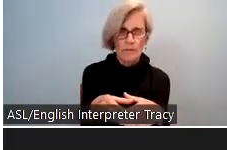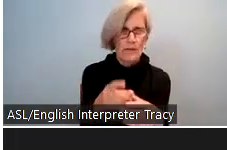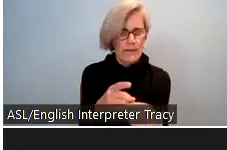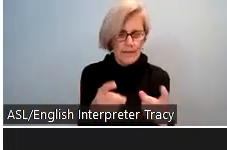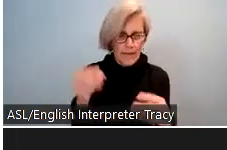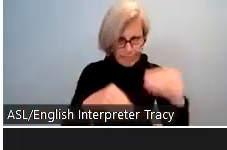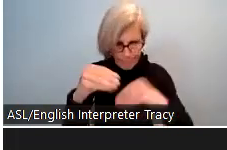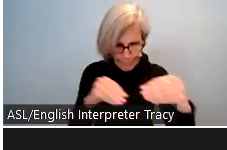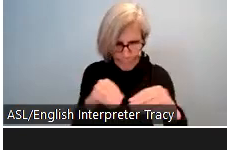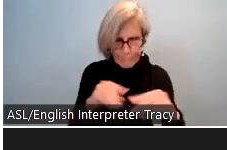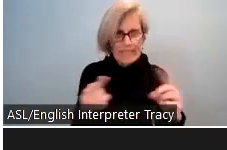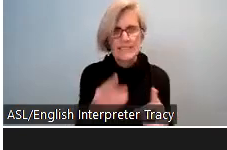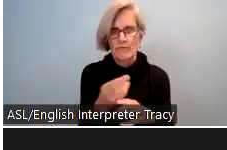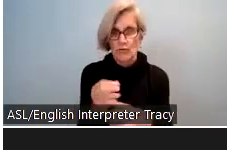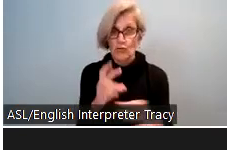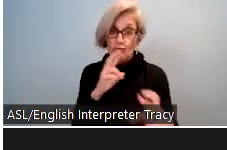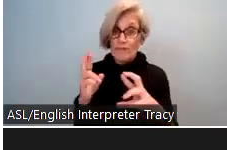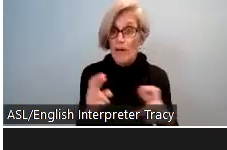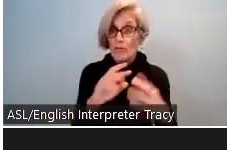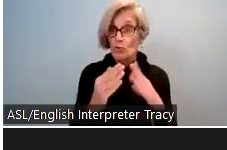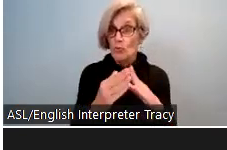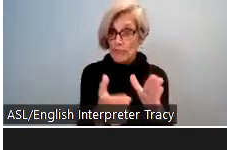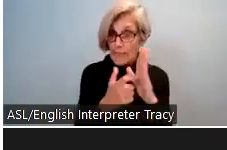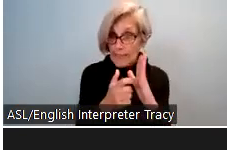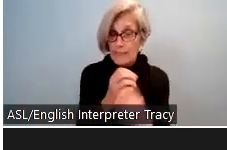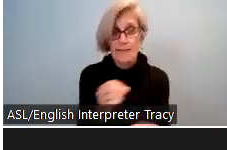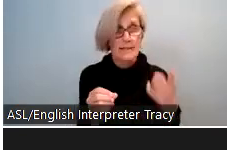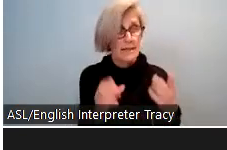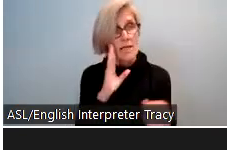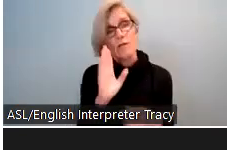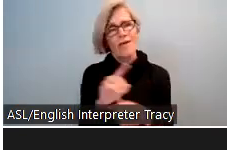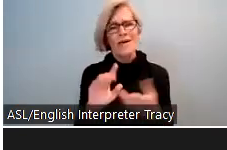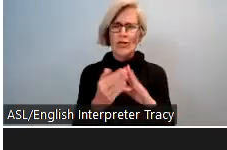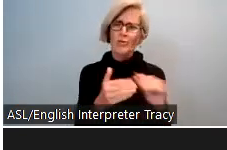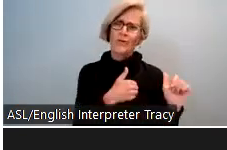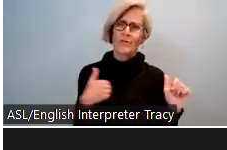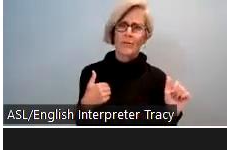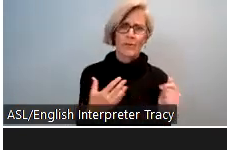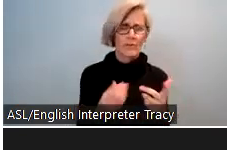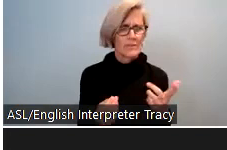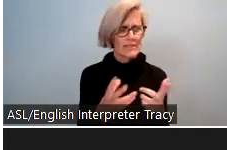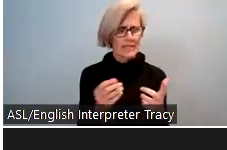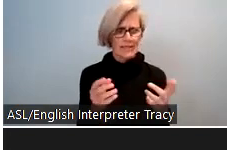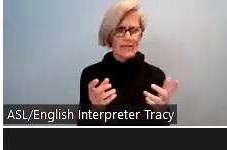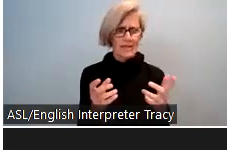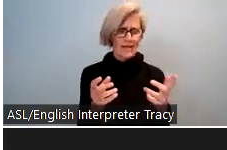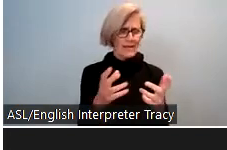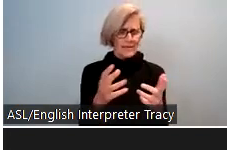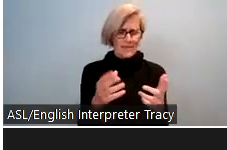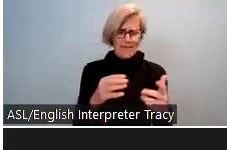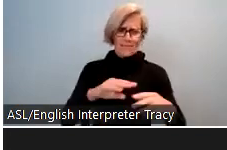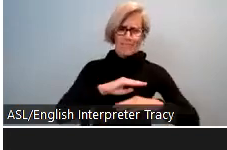to respond to community need, acknowledging that community members meet issues holistically and not